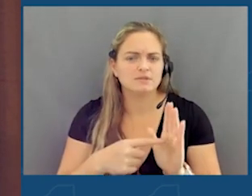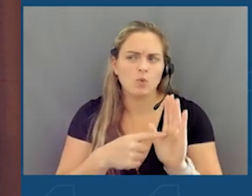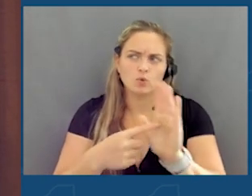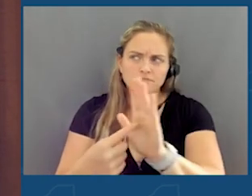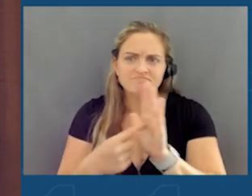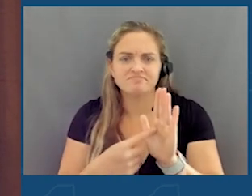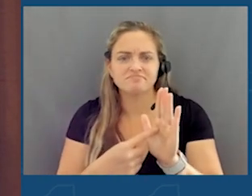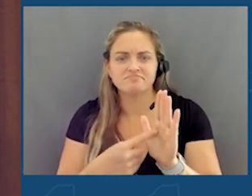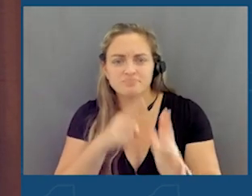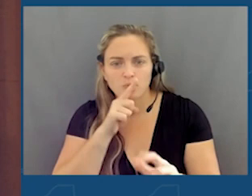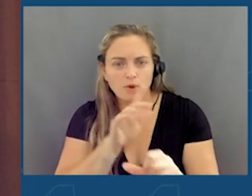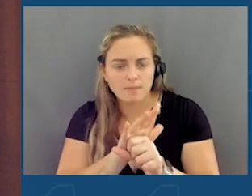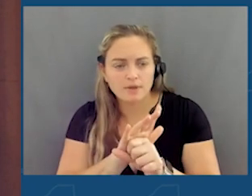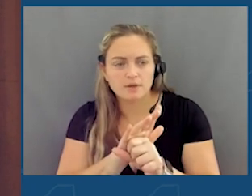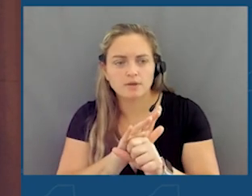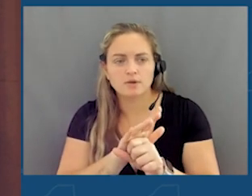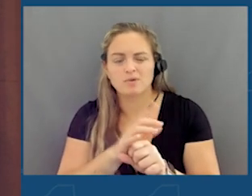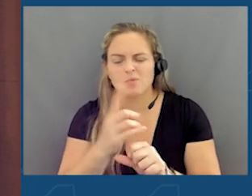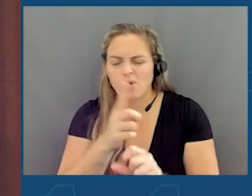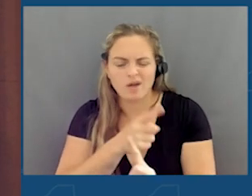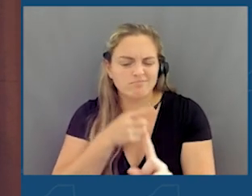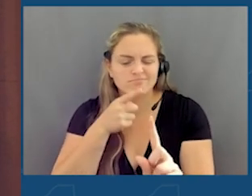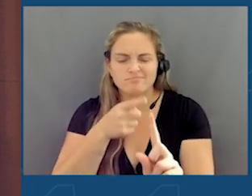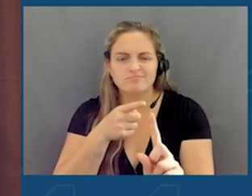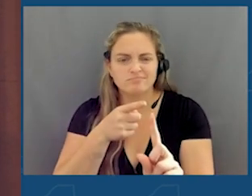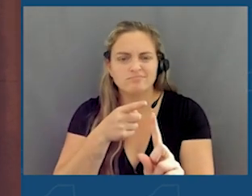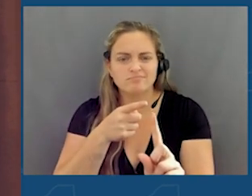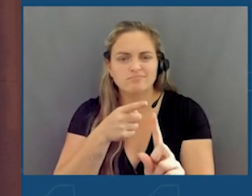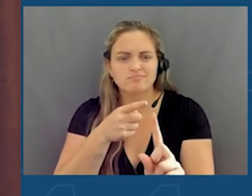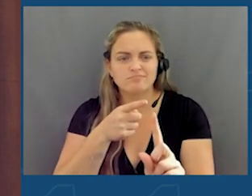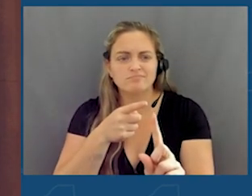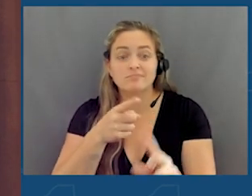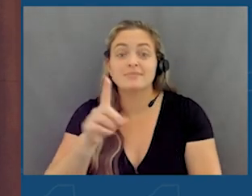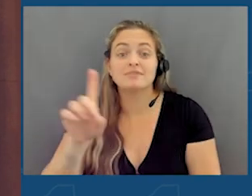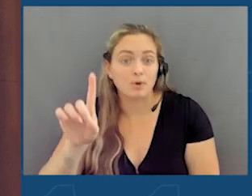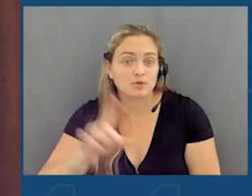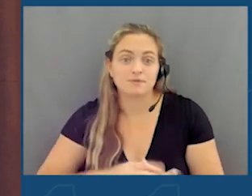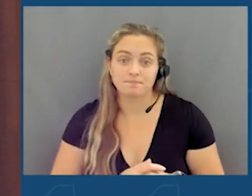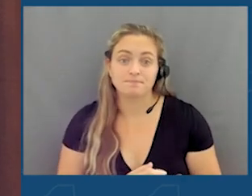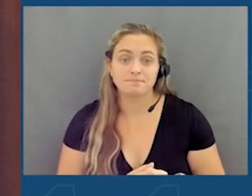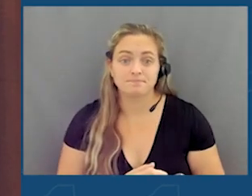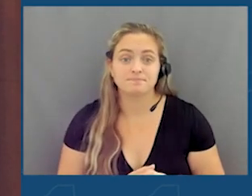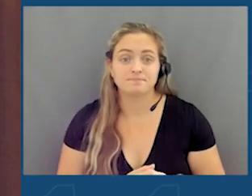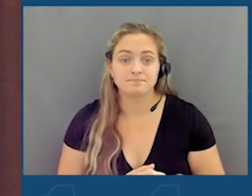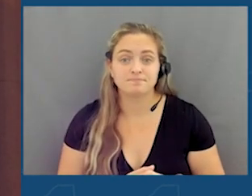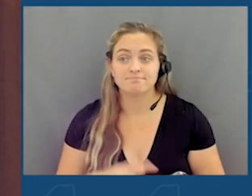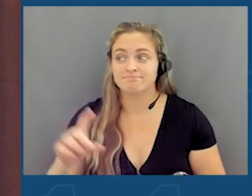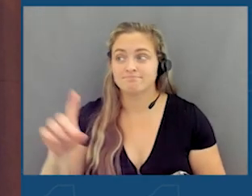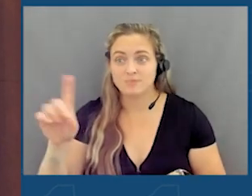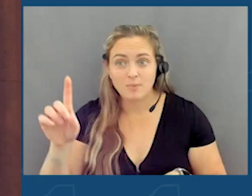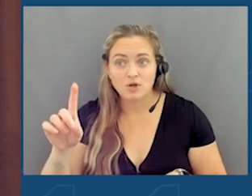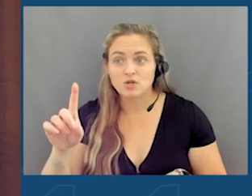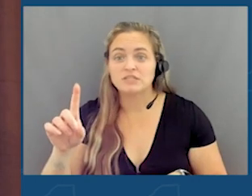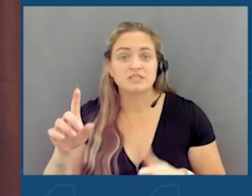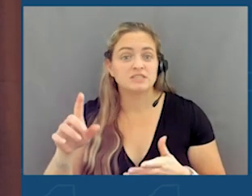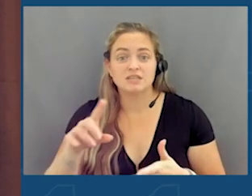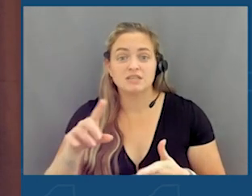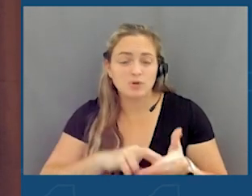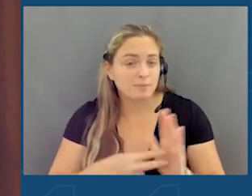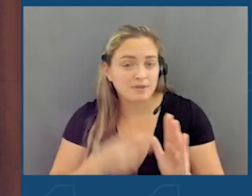our commitment to one basic principle, and that is democracy. Democracy and what that truly